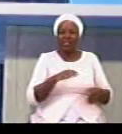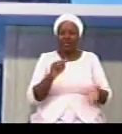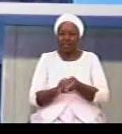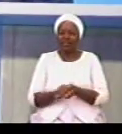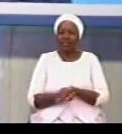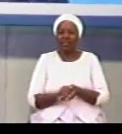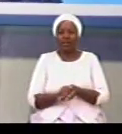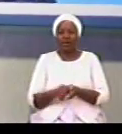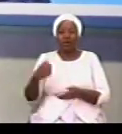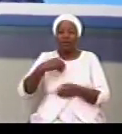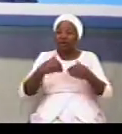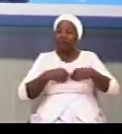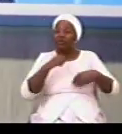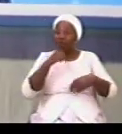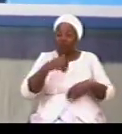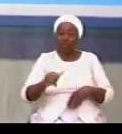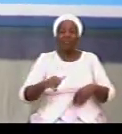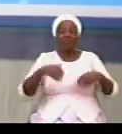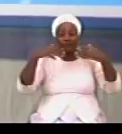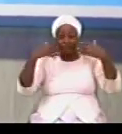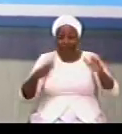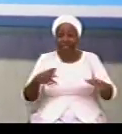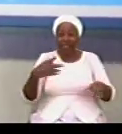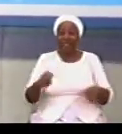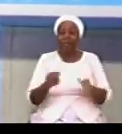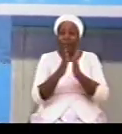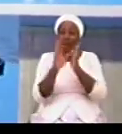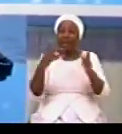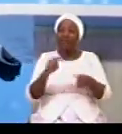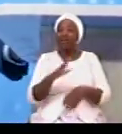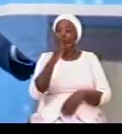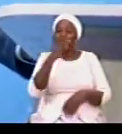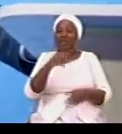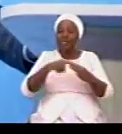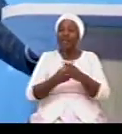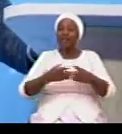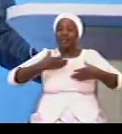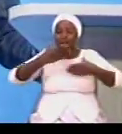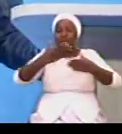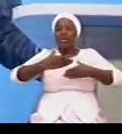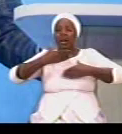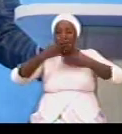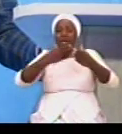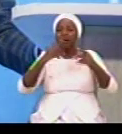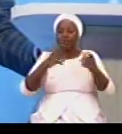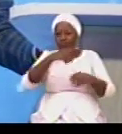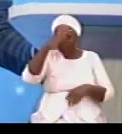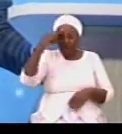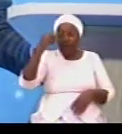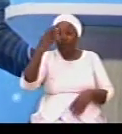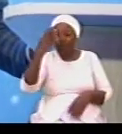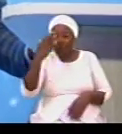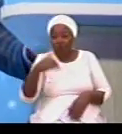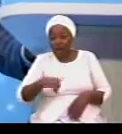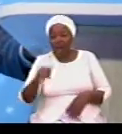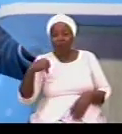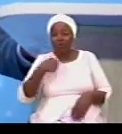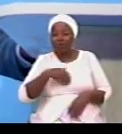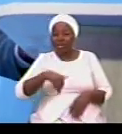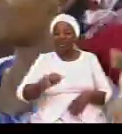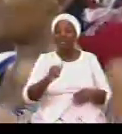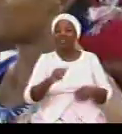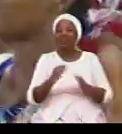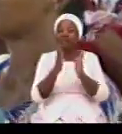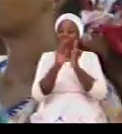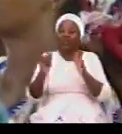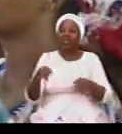mother started shouting, because while we were still praying, God created bone into that